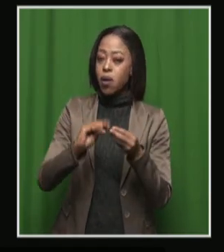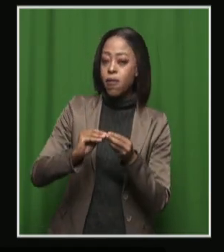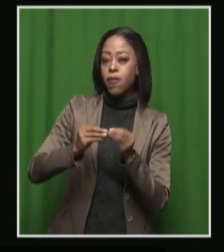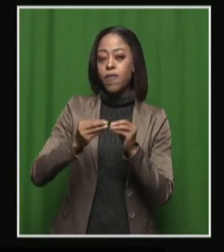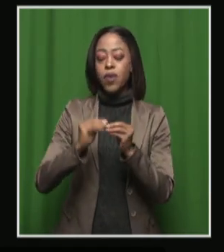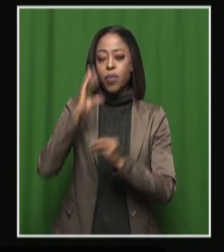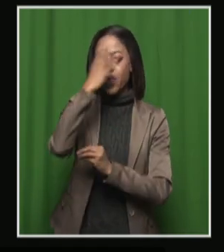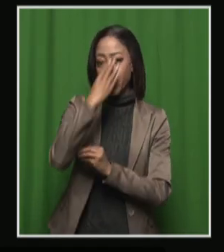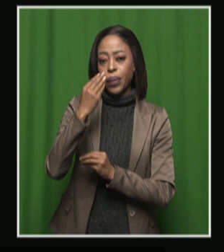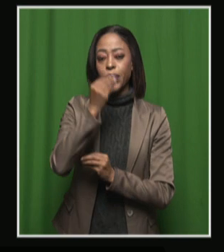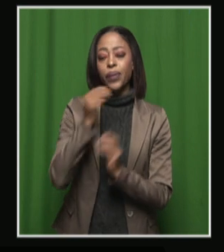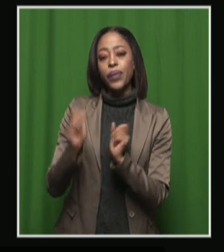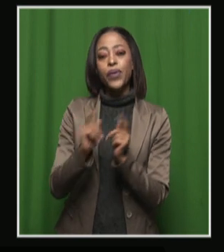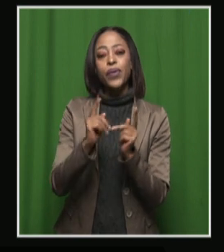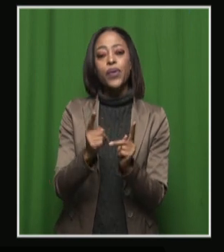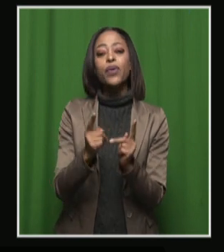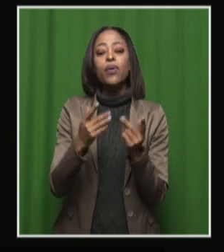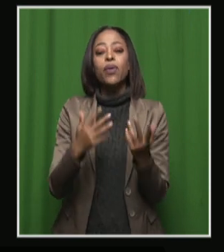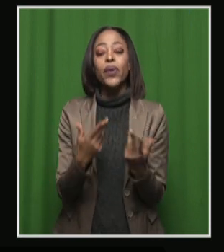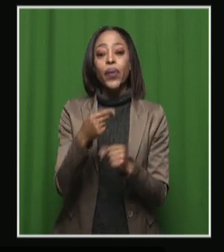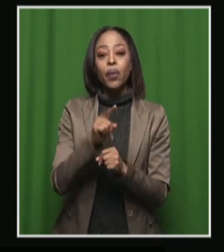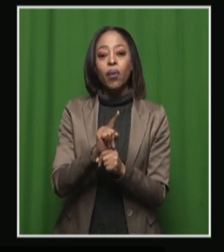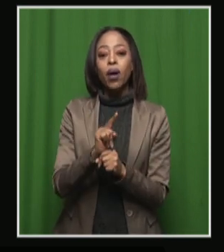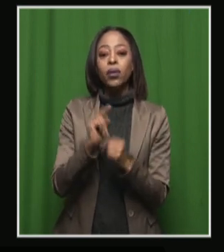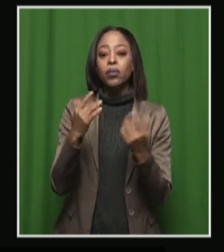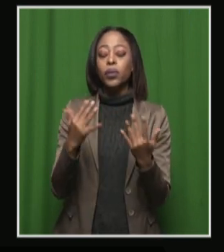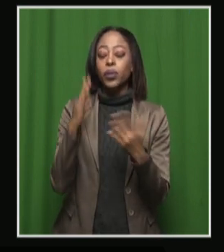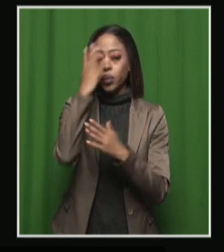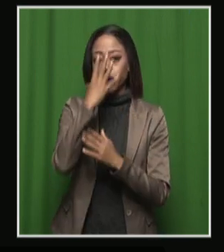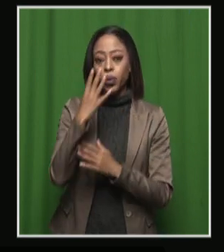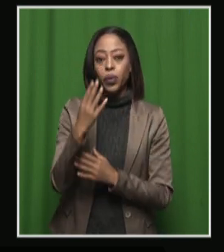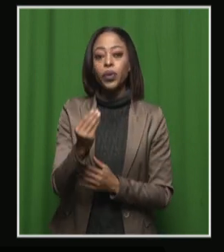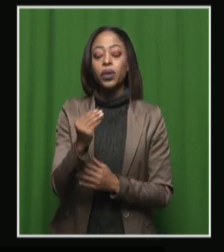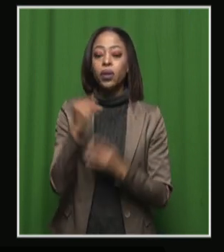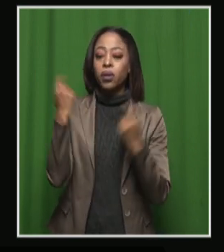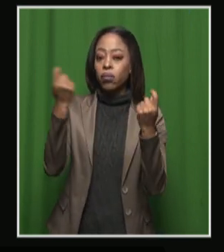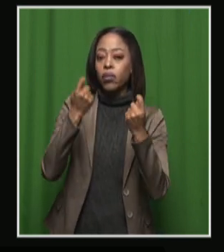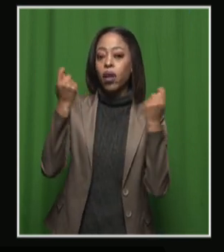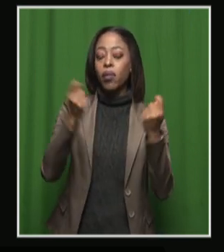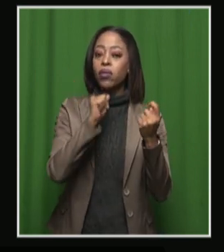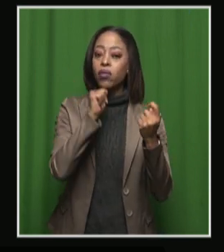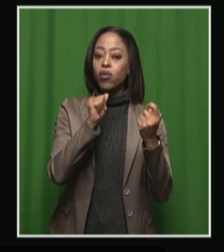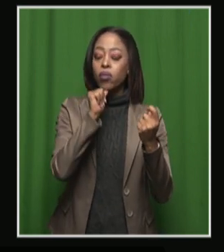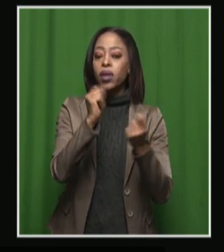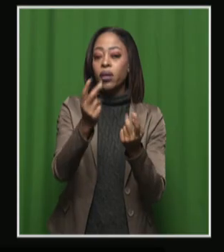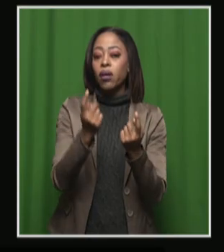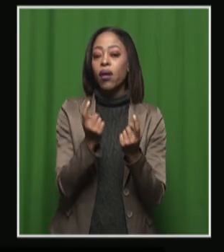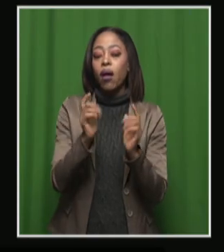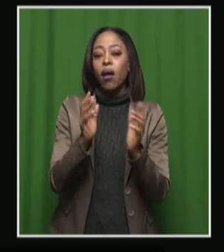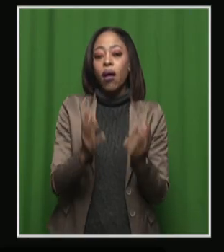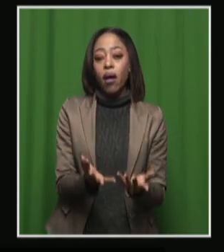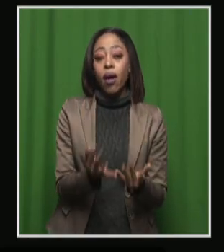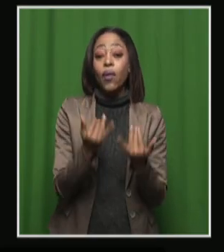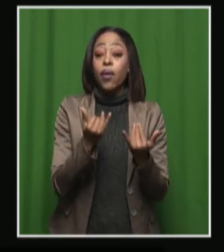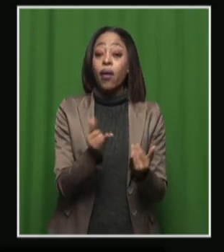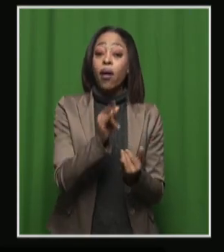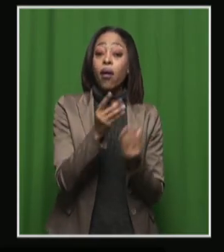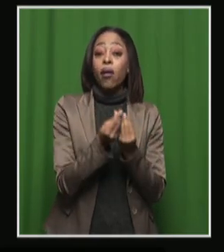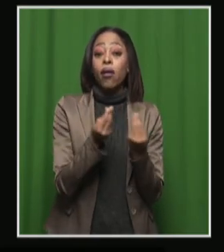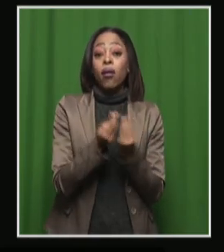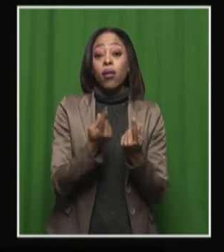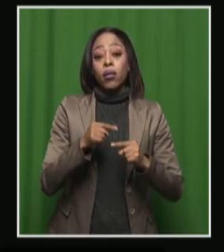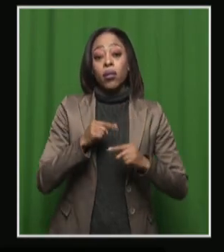beautiful, unique opportunity of just embracing beauty in its diversity. So in terms of the input, Balini and I, we